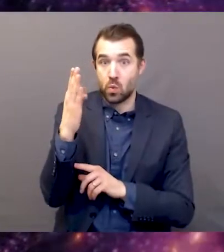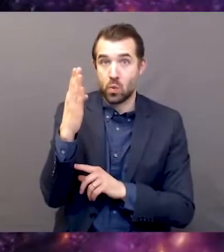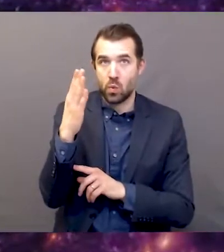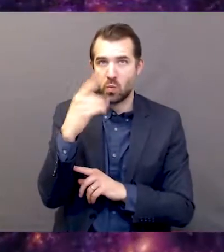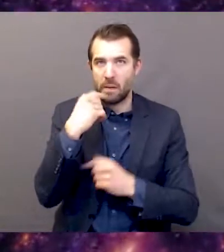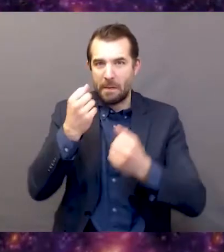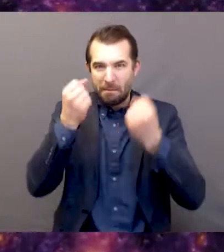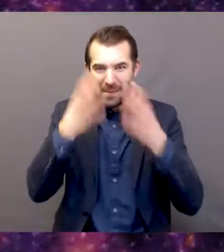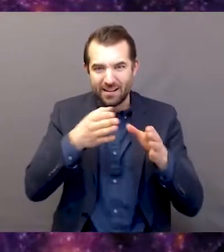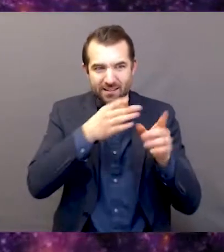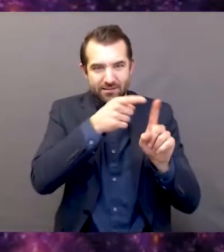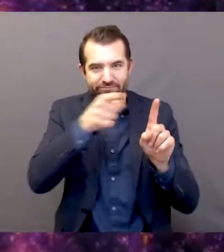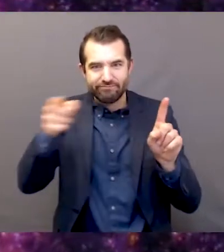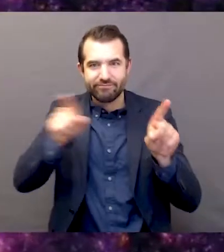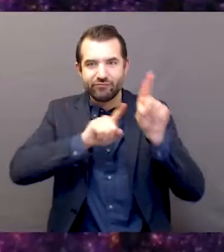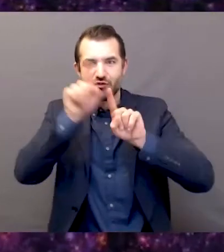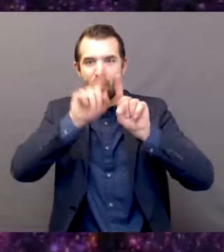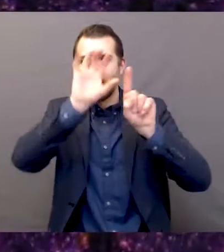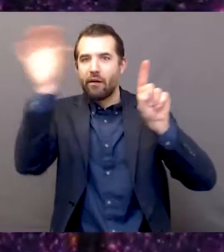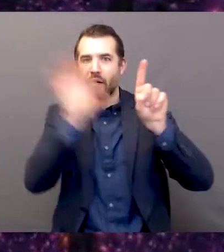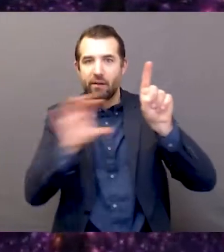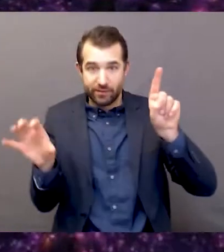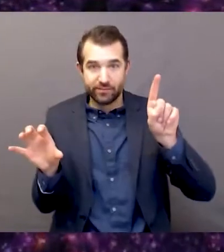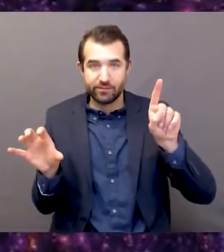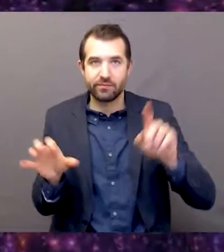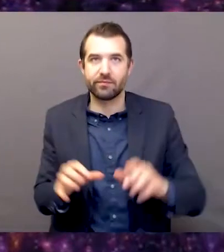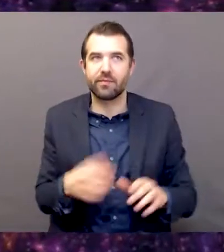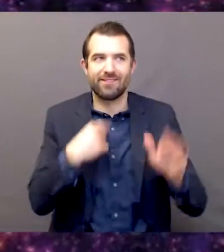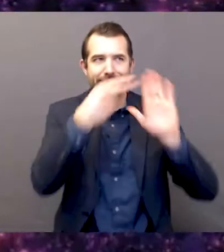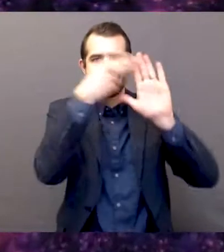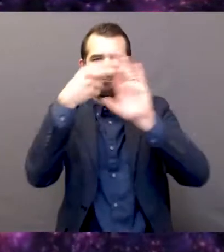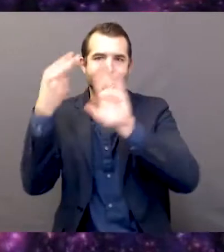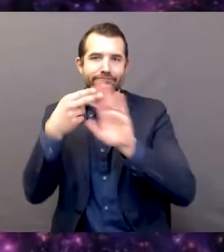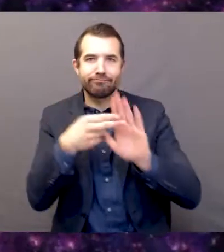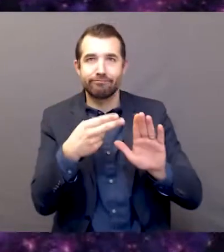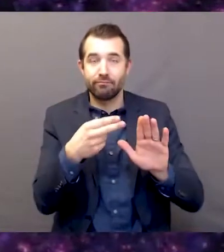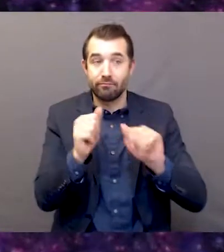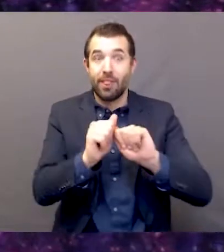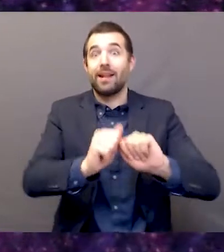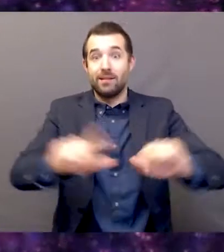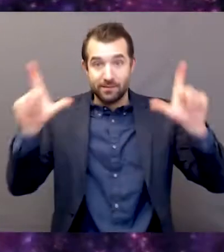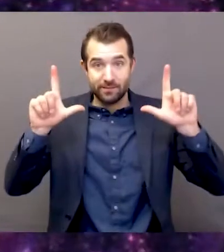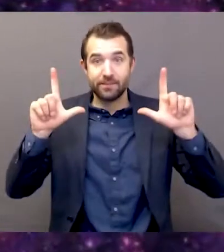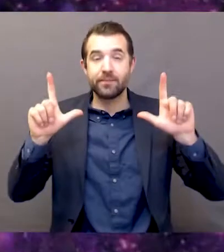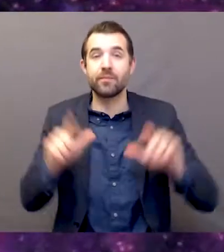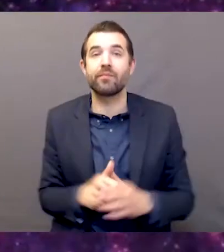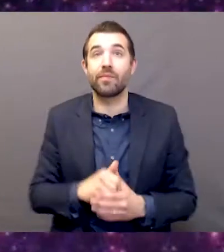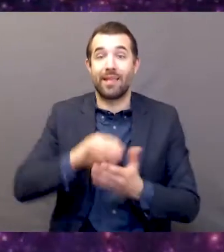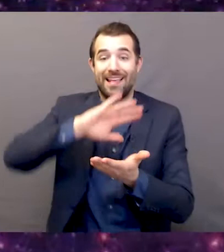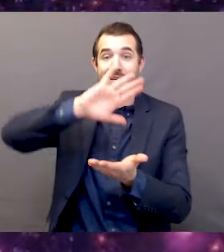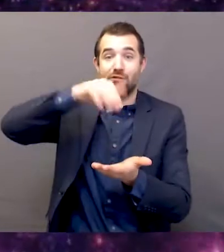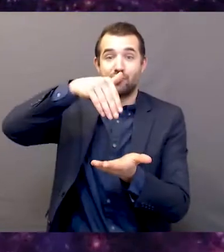individual galaxies here. They're all labeled. The zoom in to this region shows you the central region